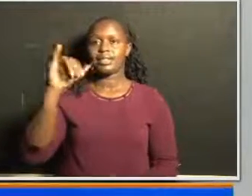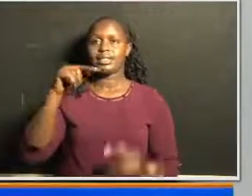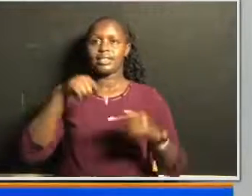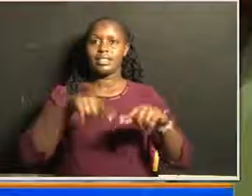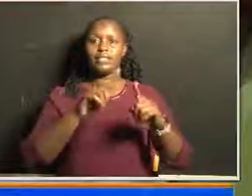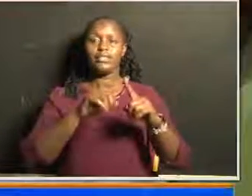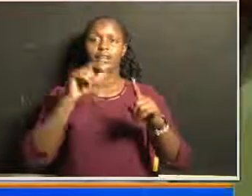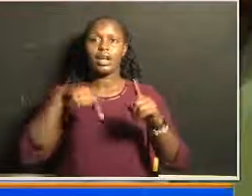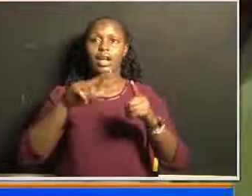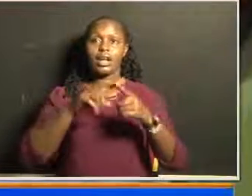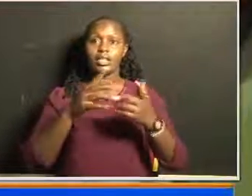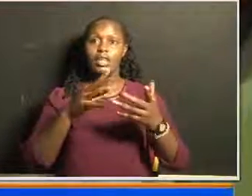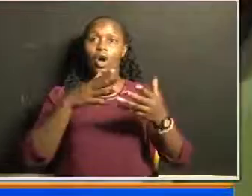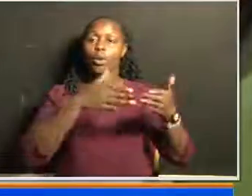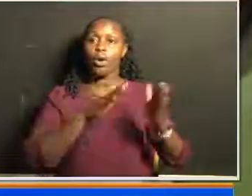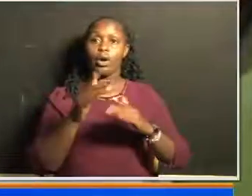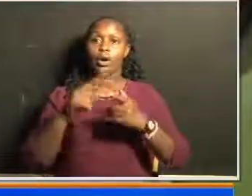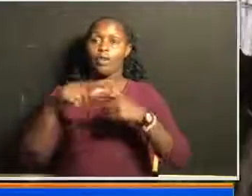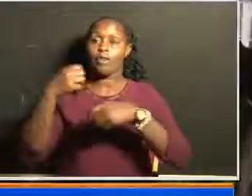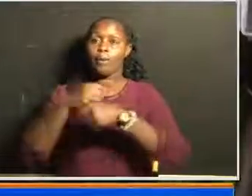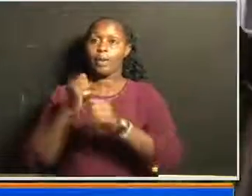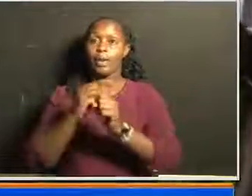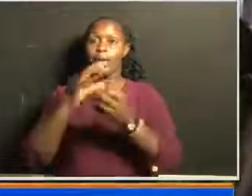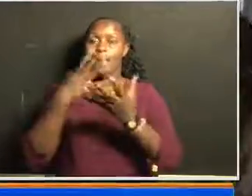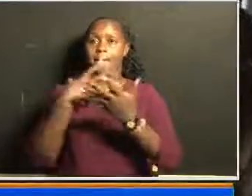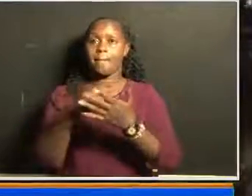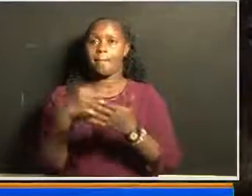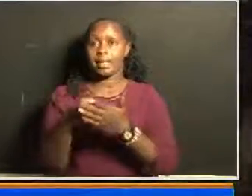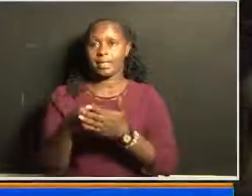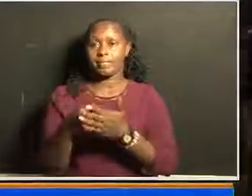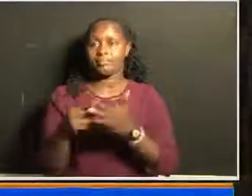perceived form of making money as a surrogate.